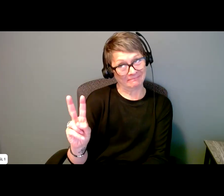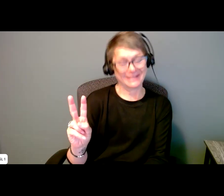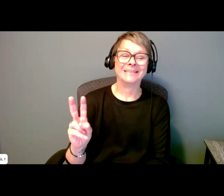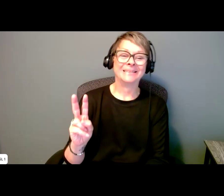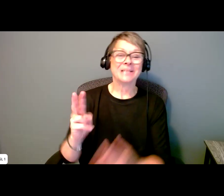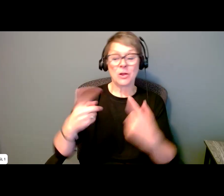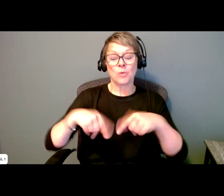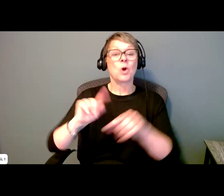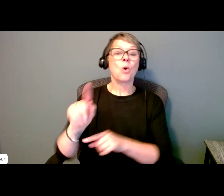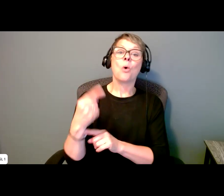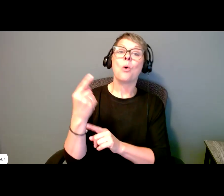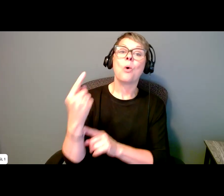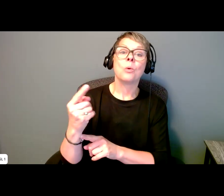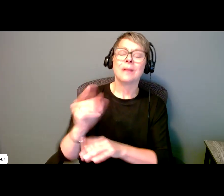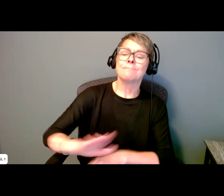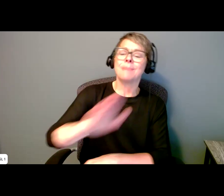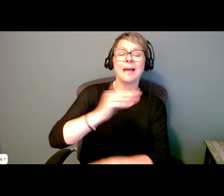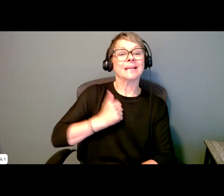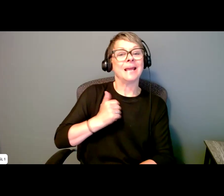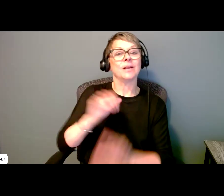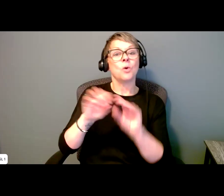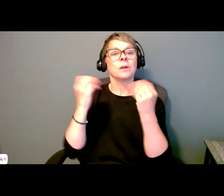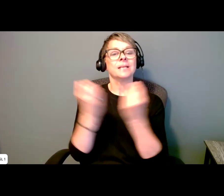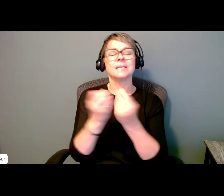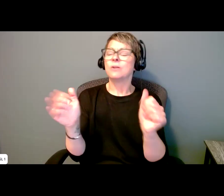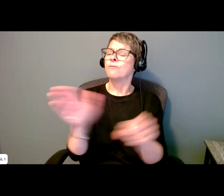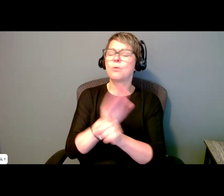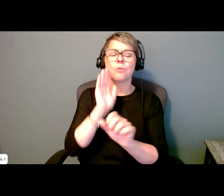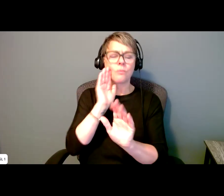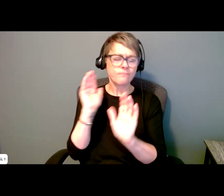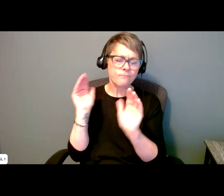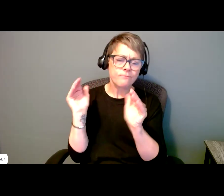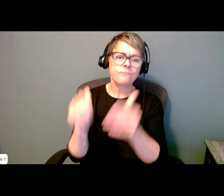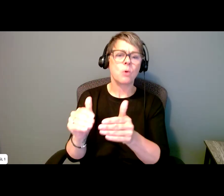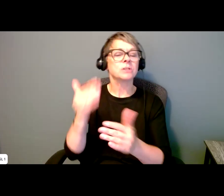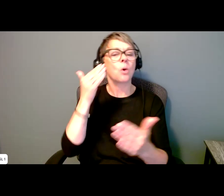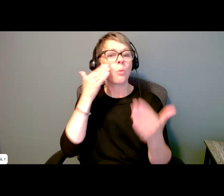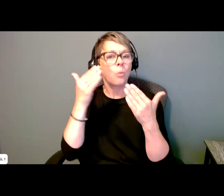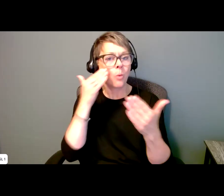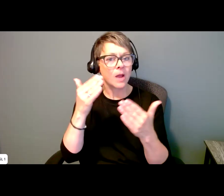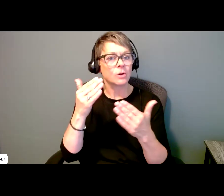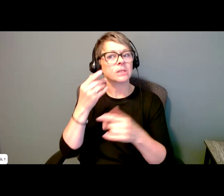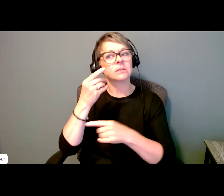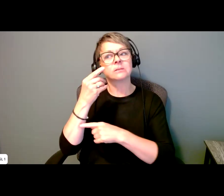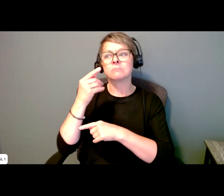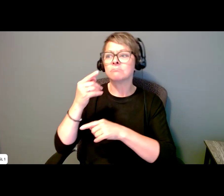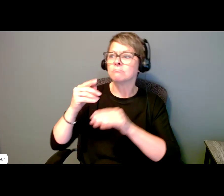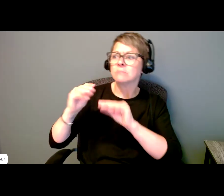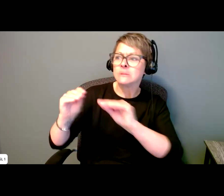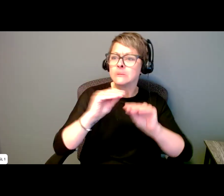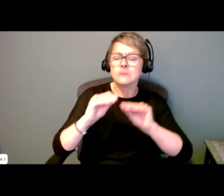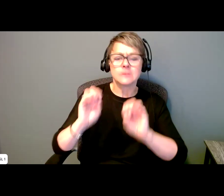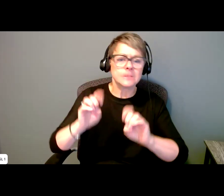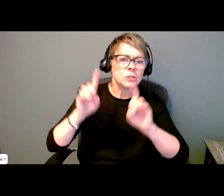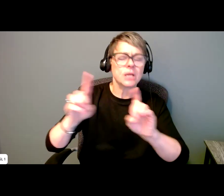only pan-Canadian organization that is entirely dedicated to awareness building, education, and